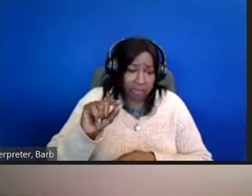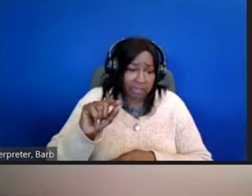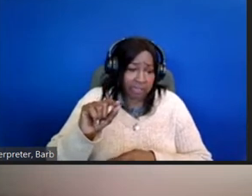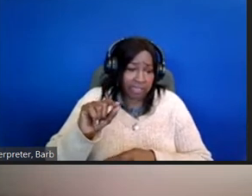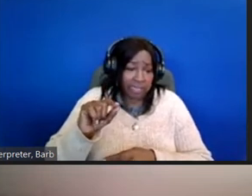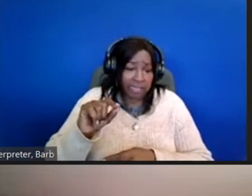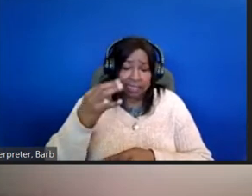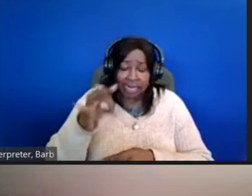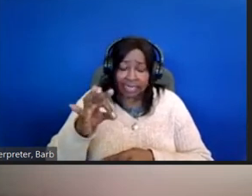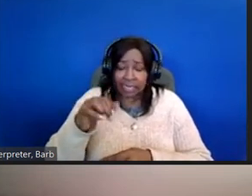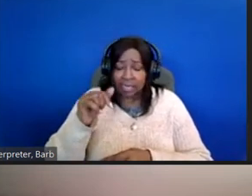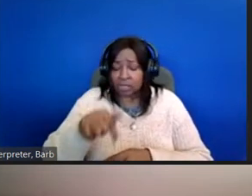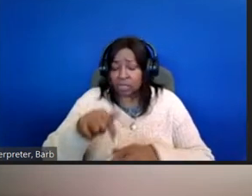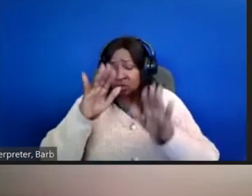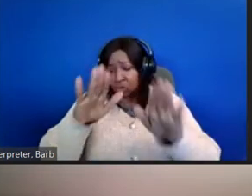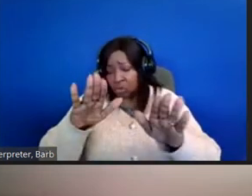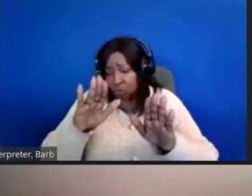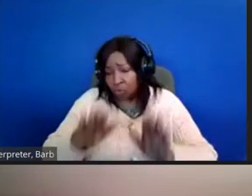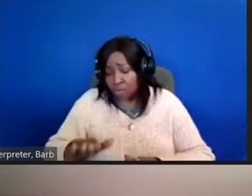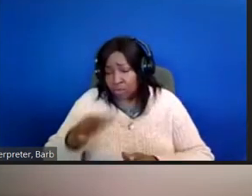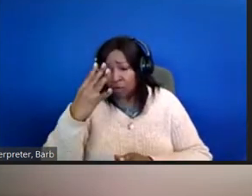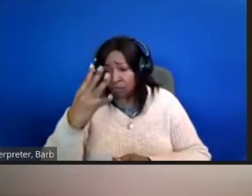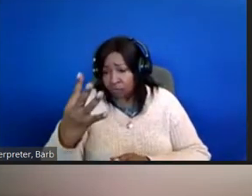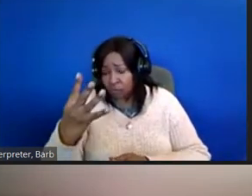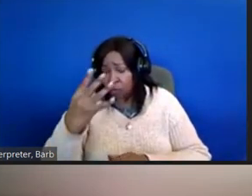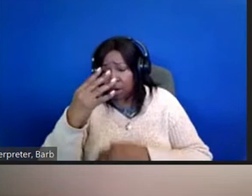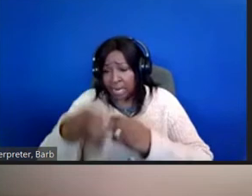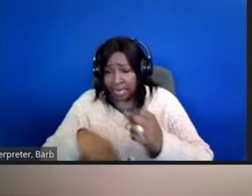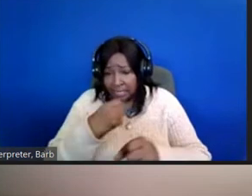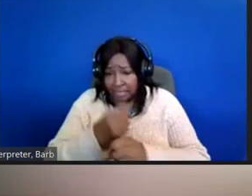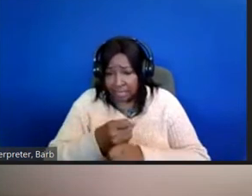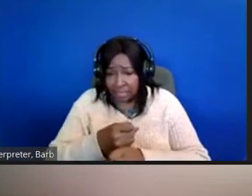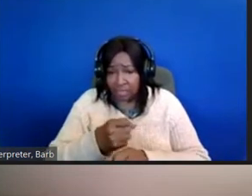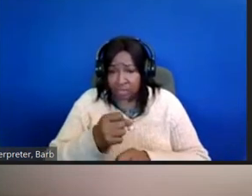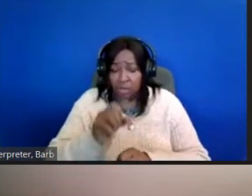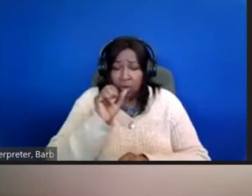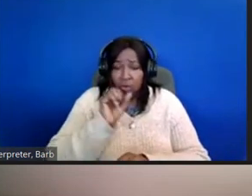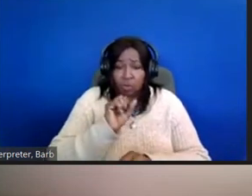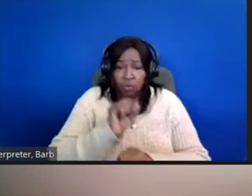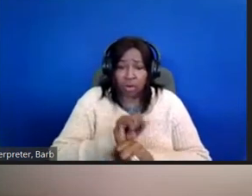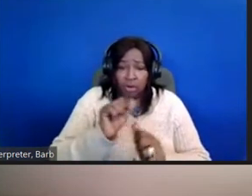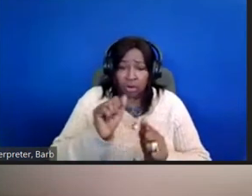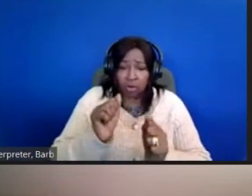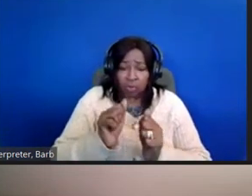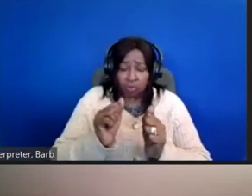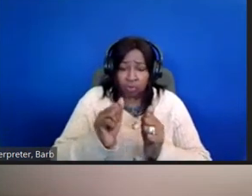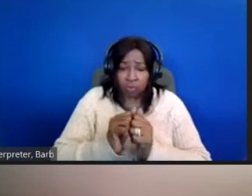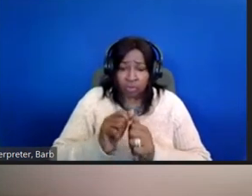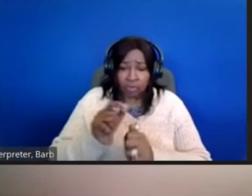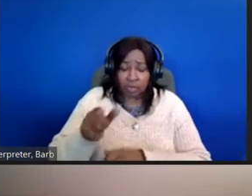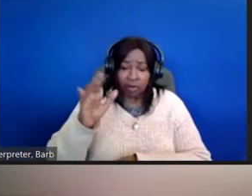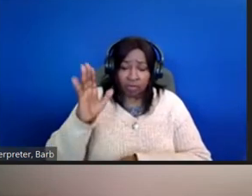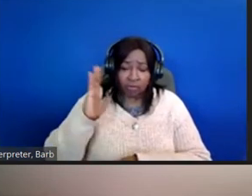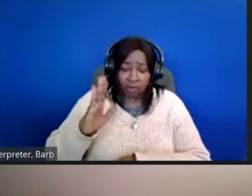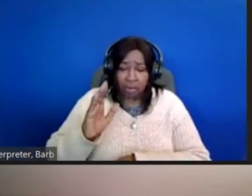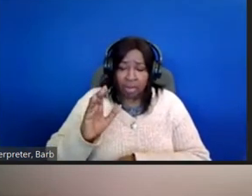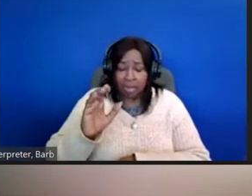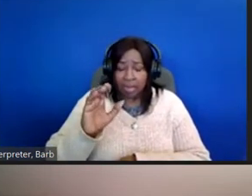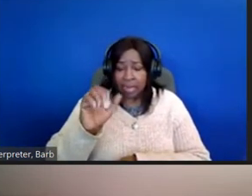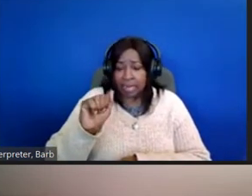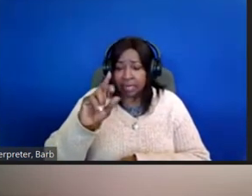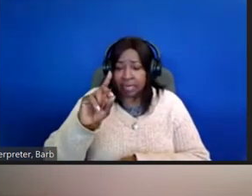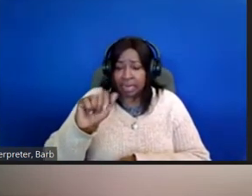with the CTA. Being able to work with Amy Serpy, the former ADA programs manager, and then